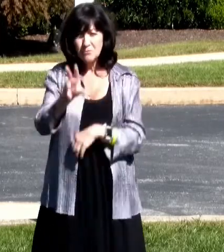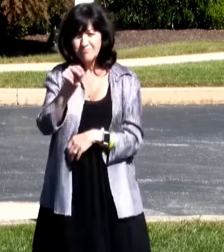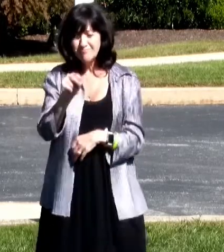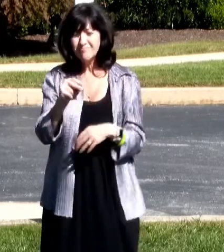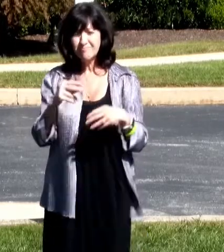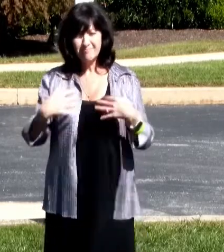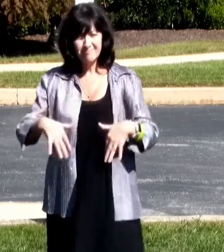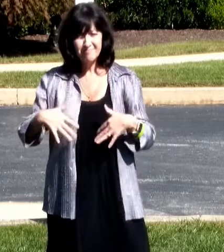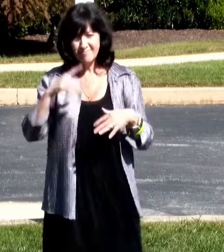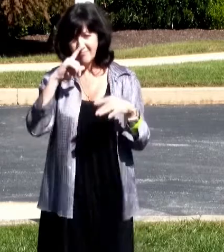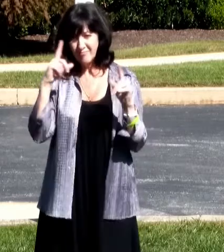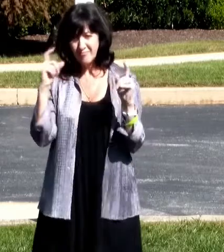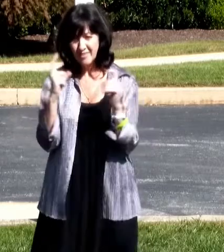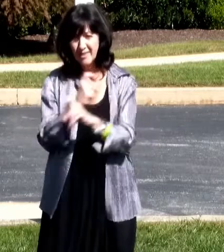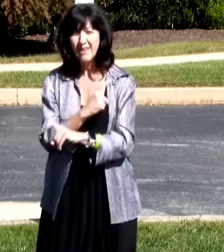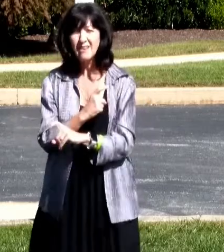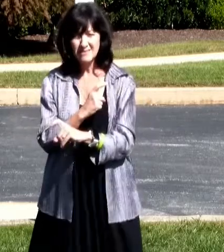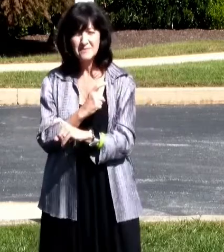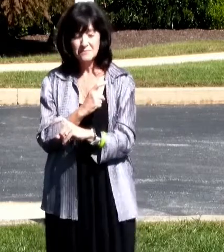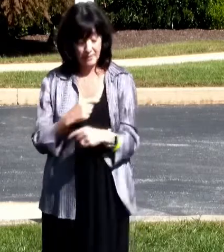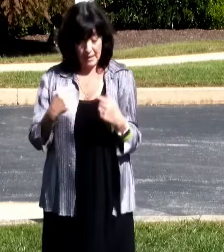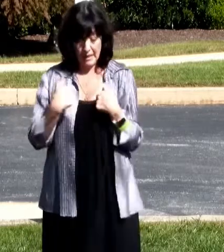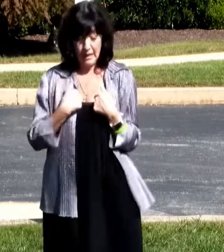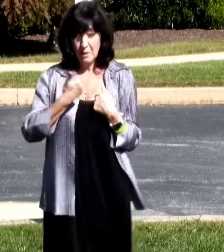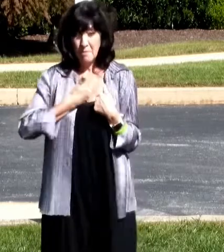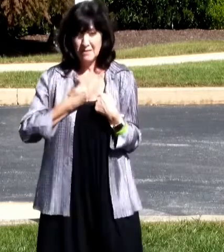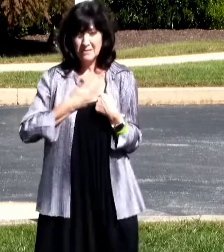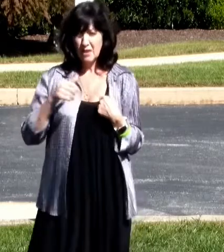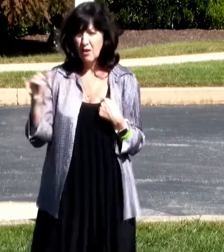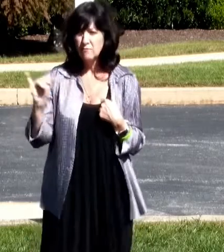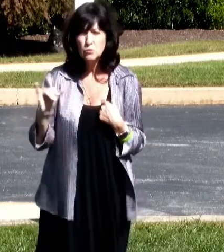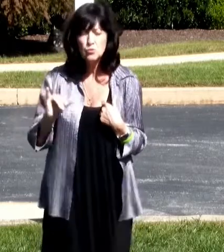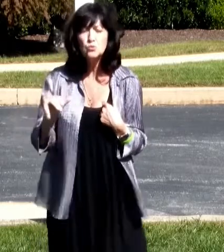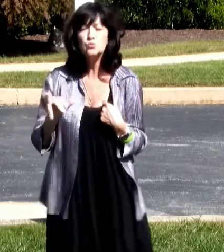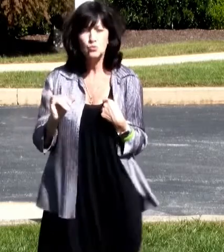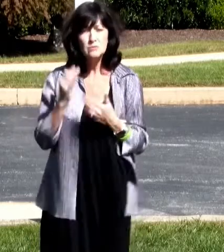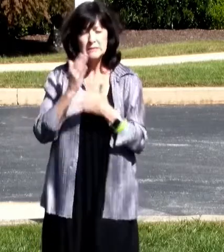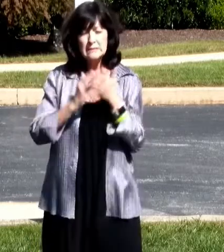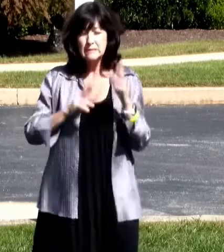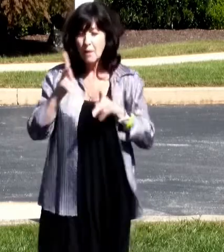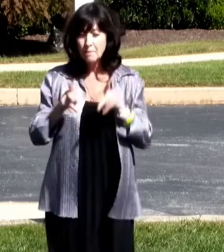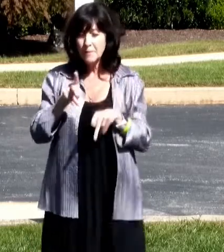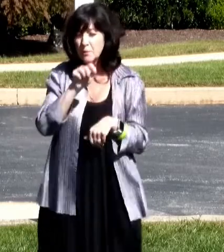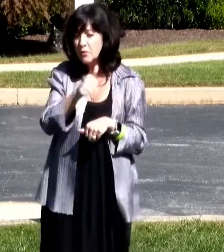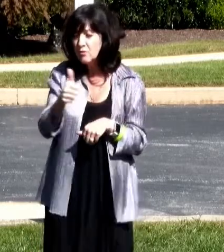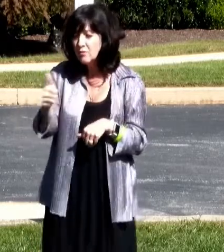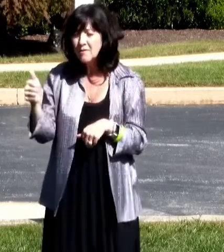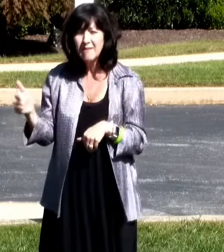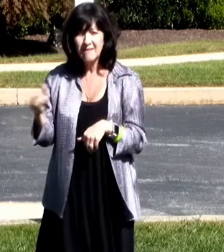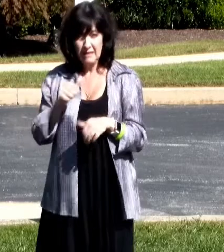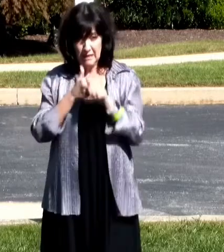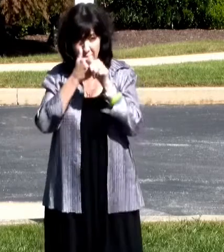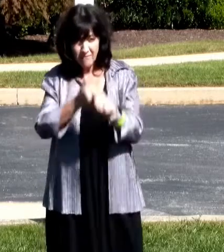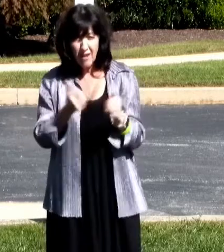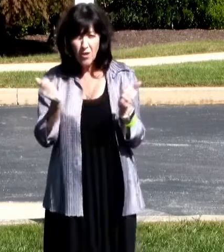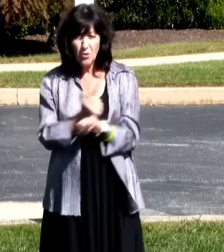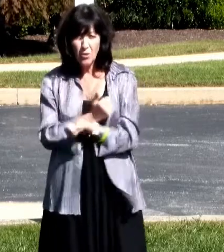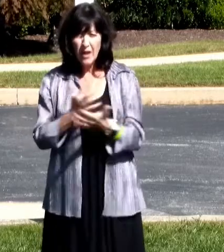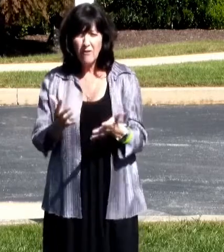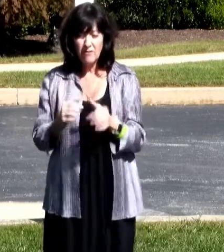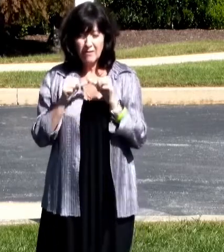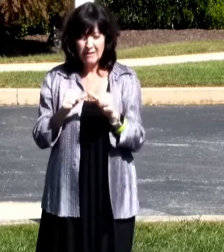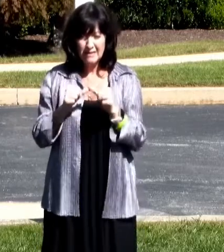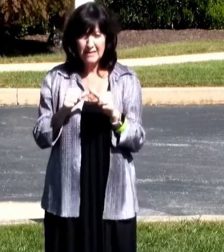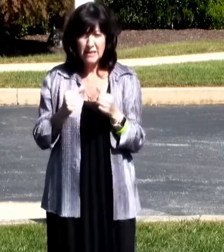admit to it too, I don't do everything I could do to keep myself as healthy as possible. There are ways that government policies and government funding can keep us healthier, help promote